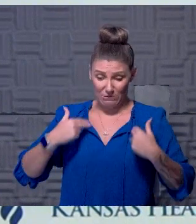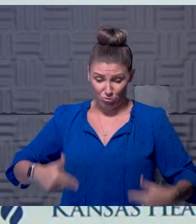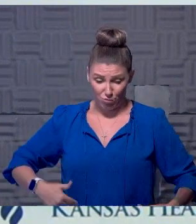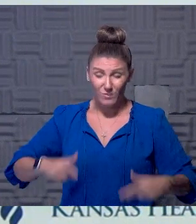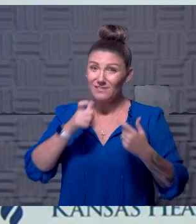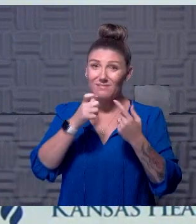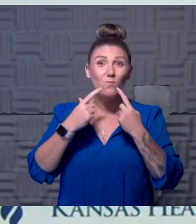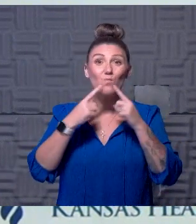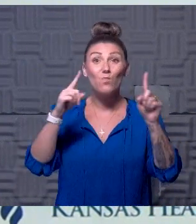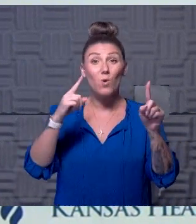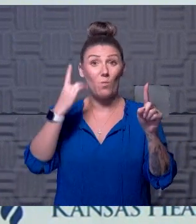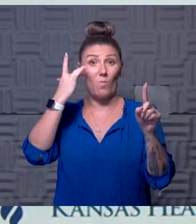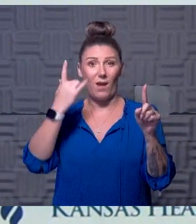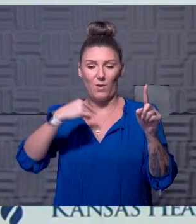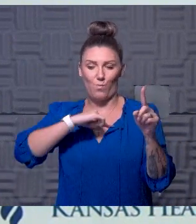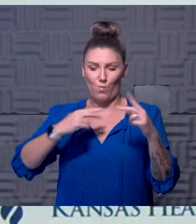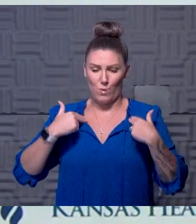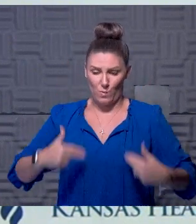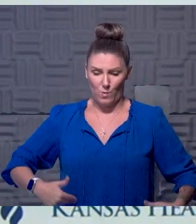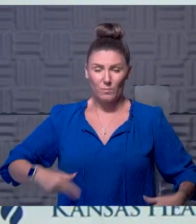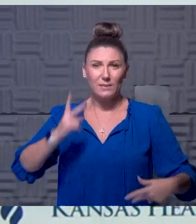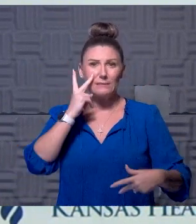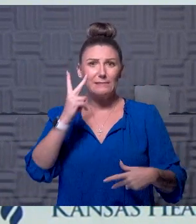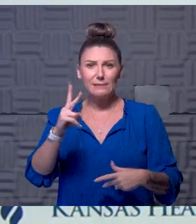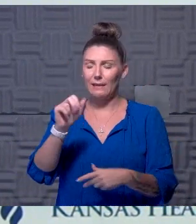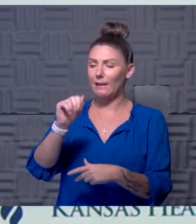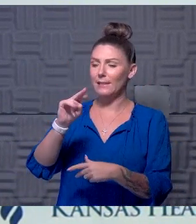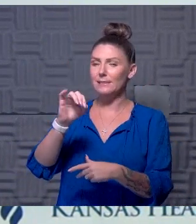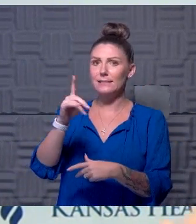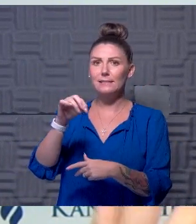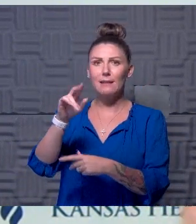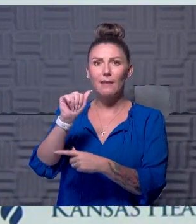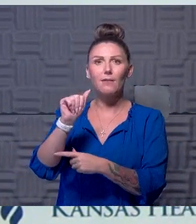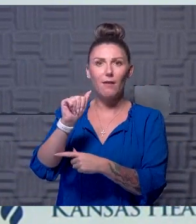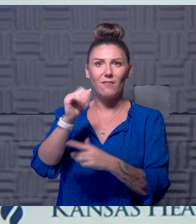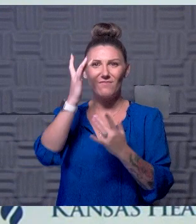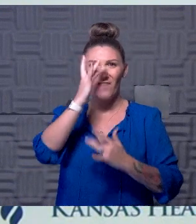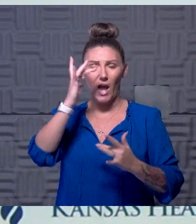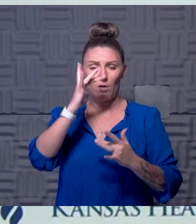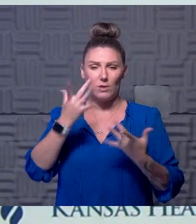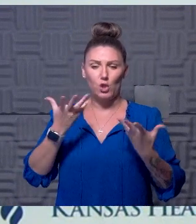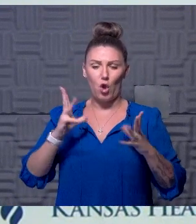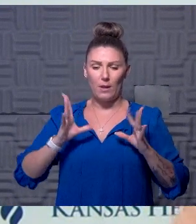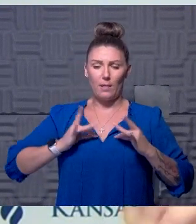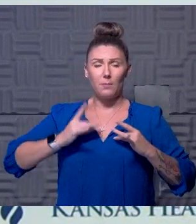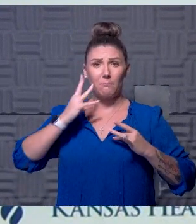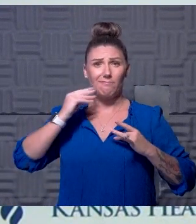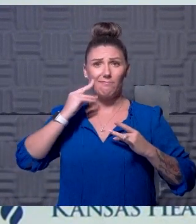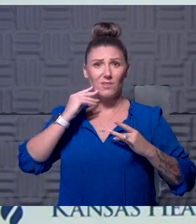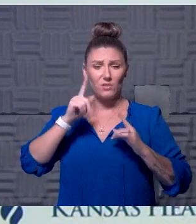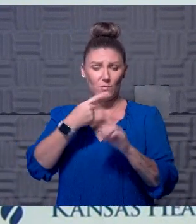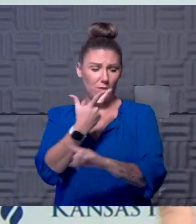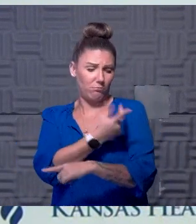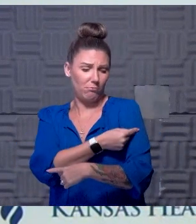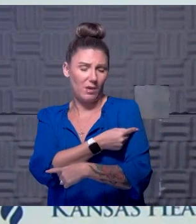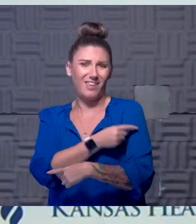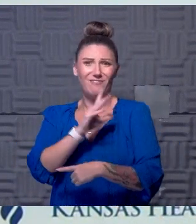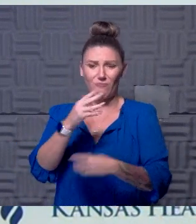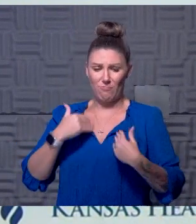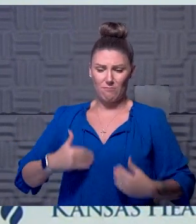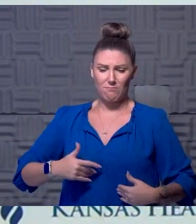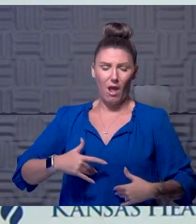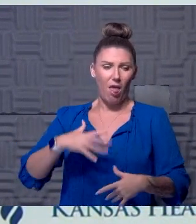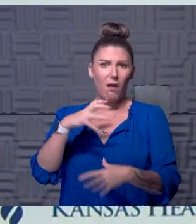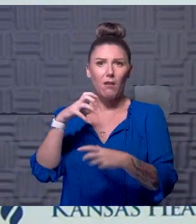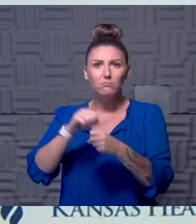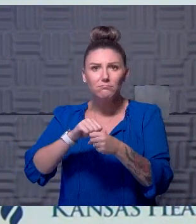worked because we humans have seen that adenovirus. And so the moment we get injected with it, you attack it and you don't develop